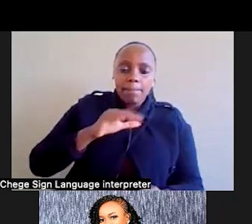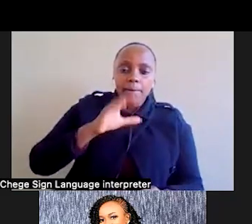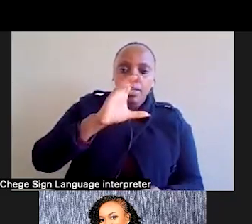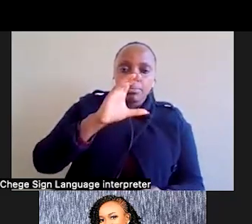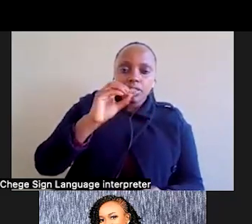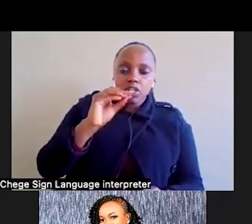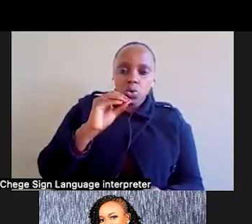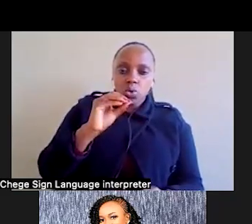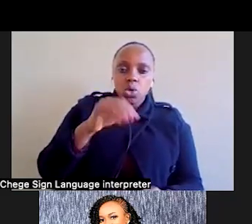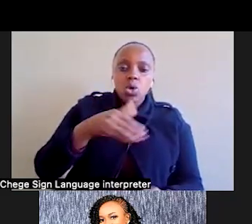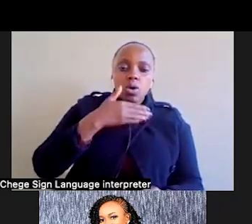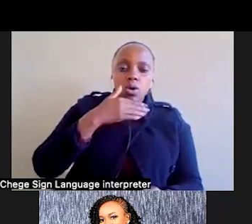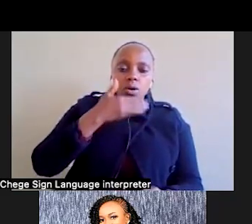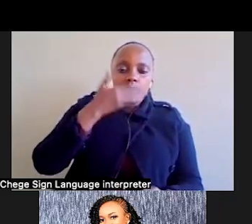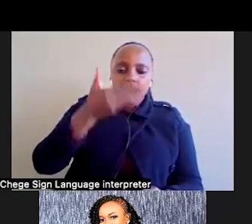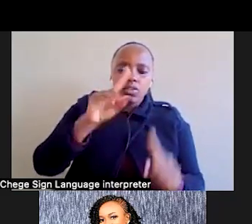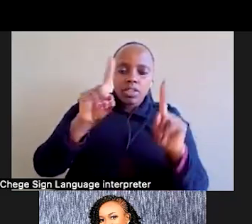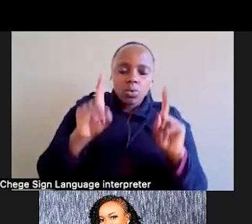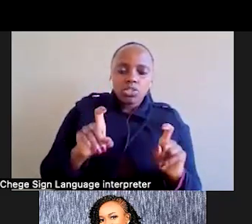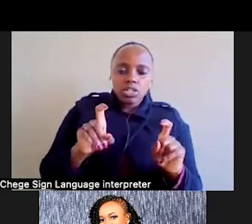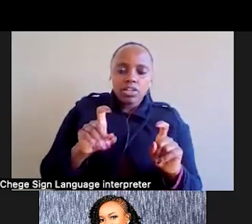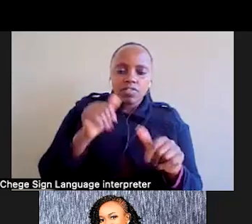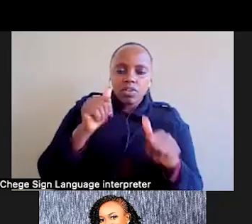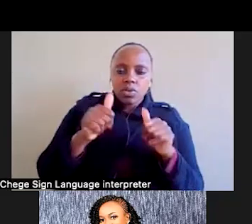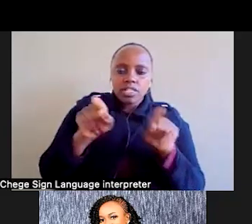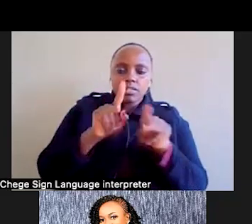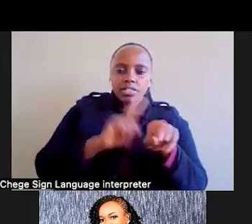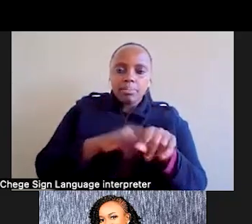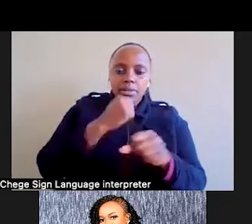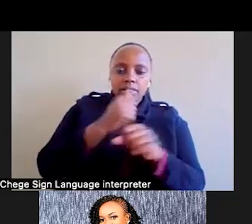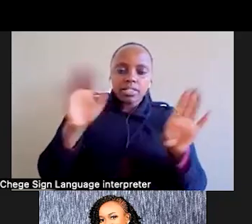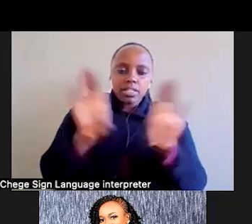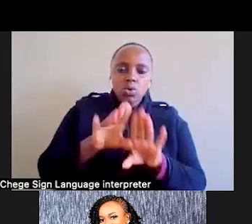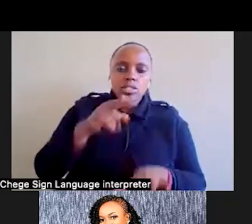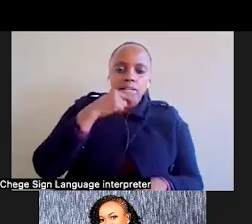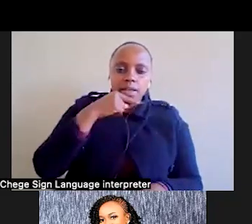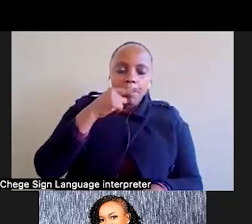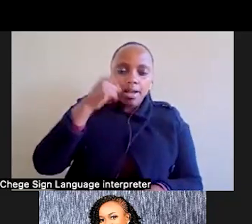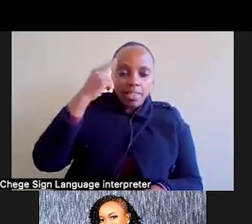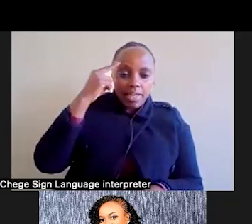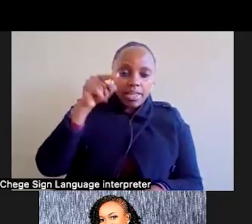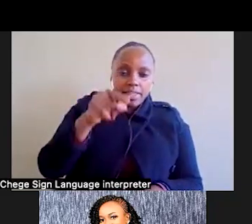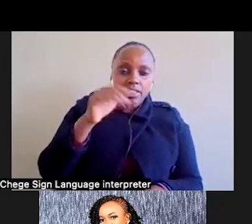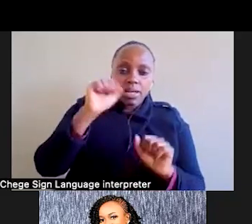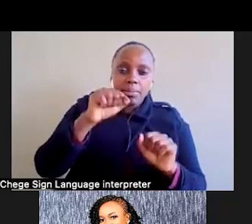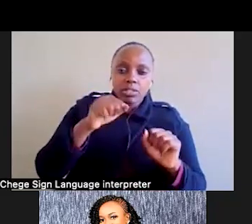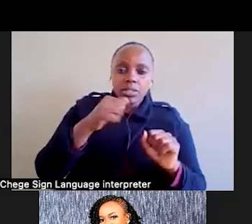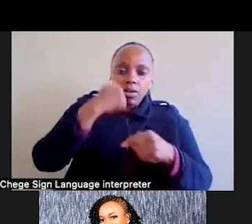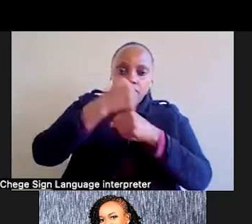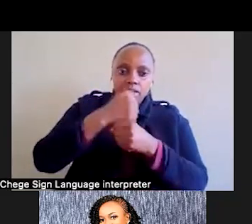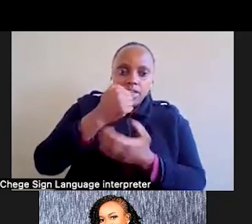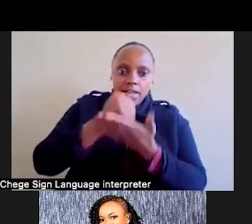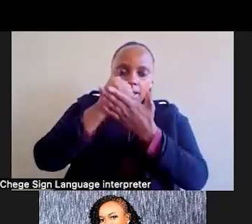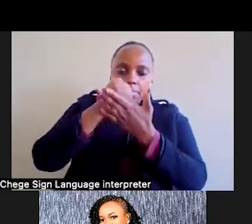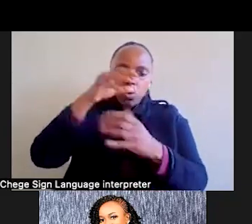question as she does the closing remark. I think that would be really, really helpful under the circumstances. And Alice is helping